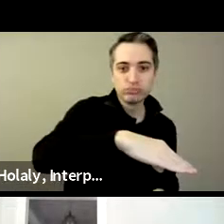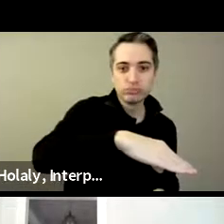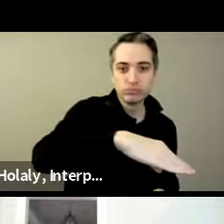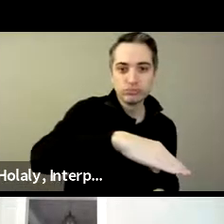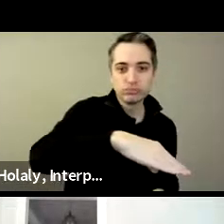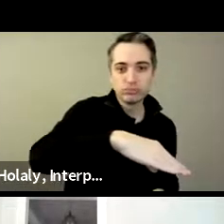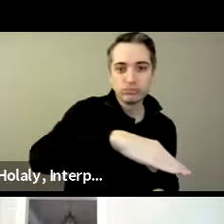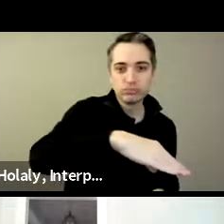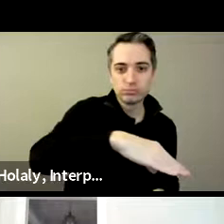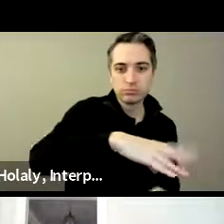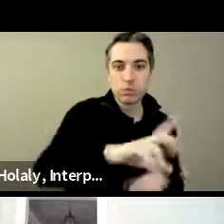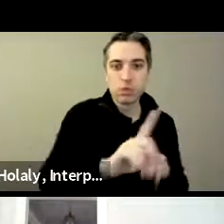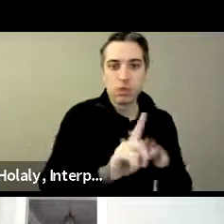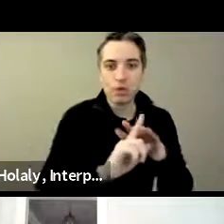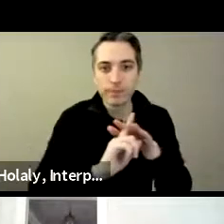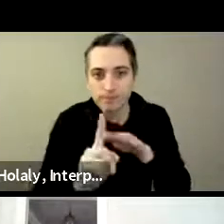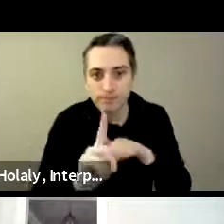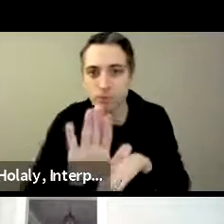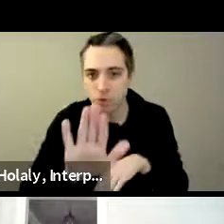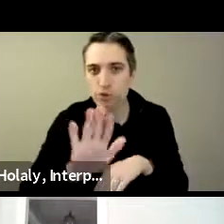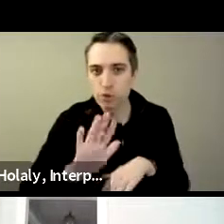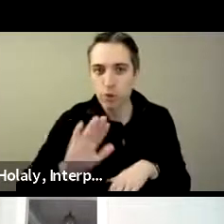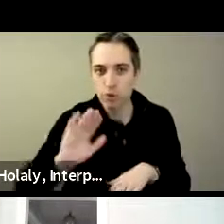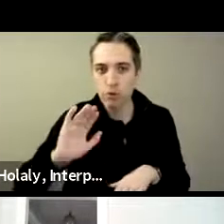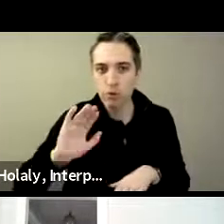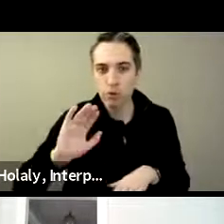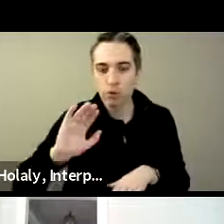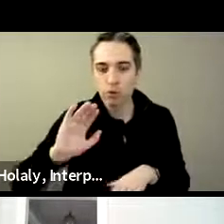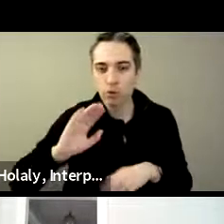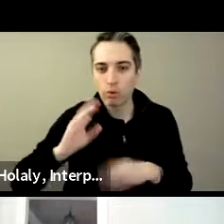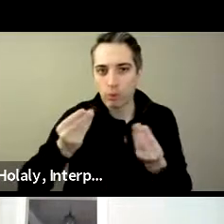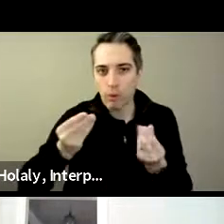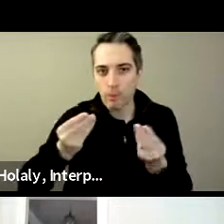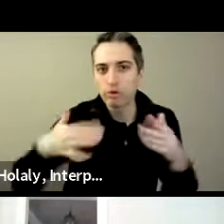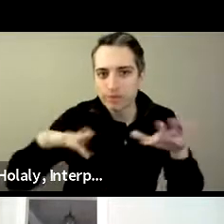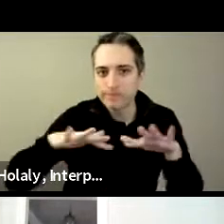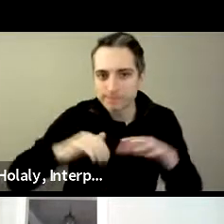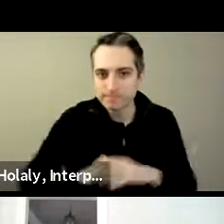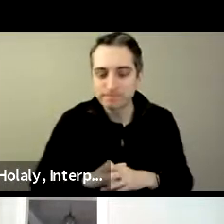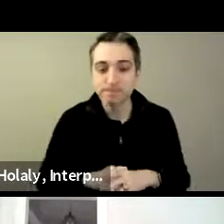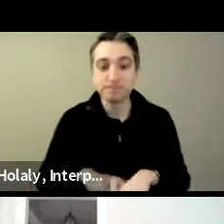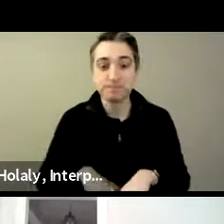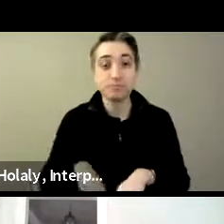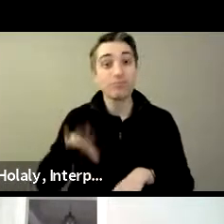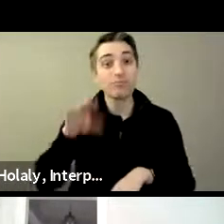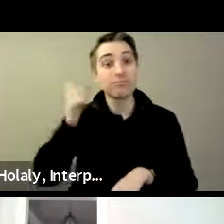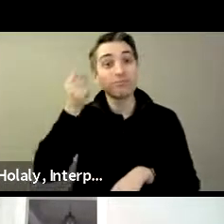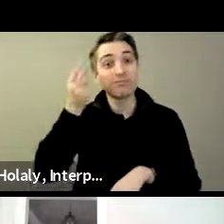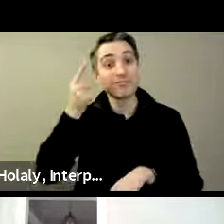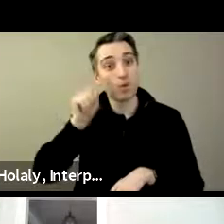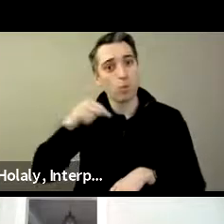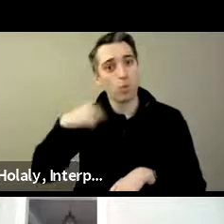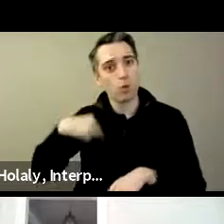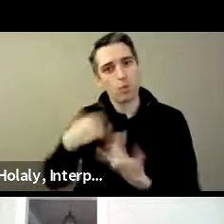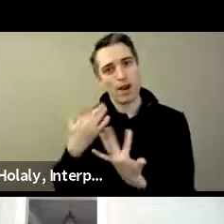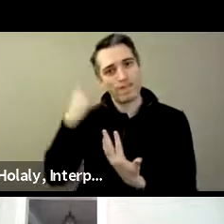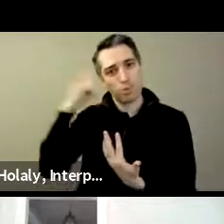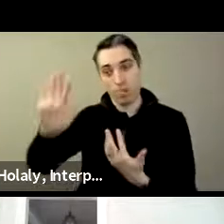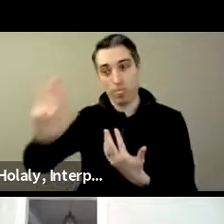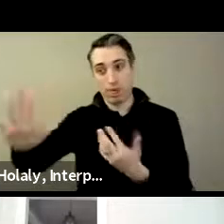egress or leaving your property. So that is that case. We're waiting for the plaintiffs in that case to